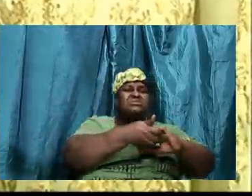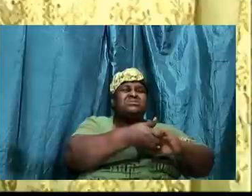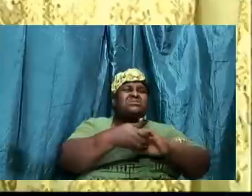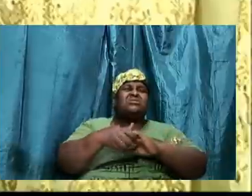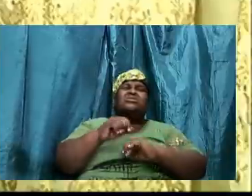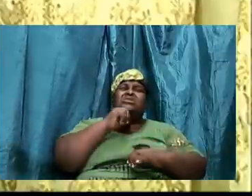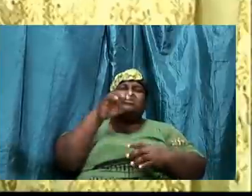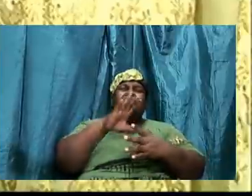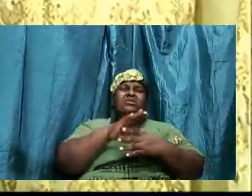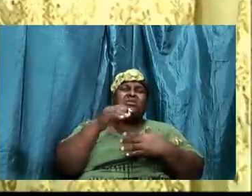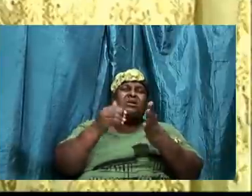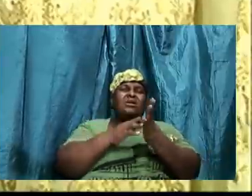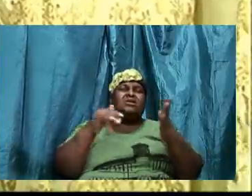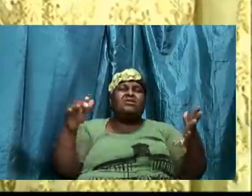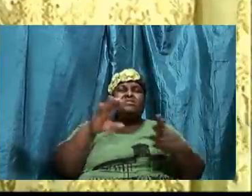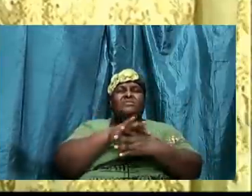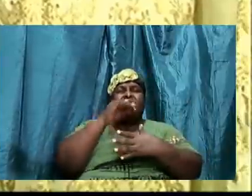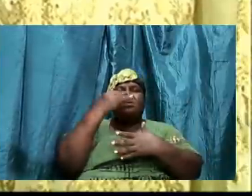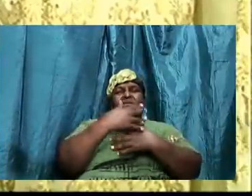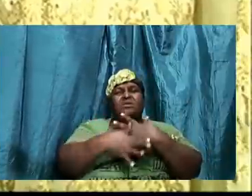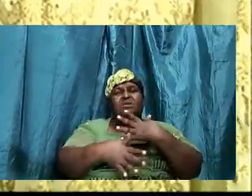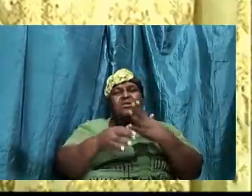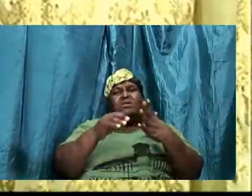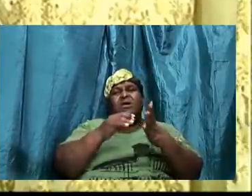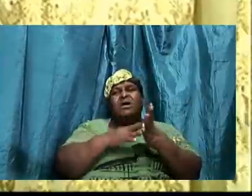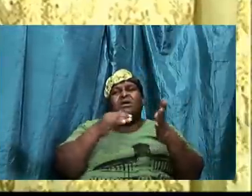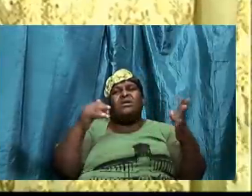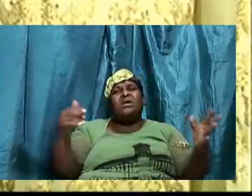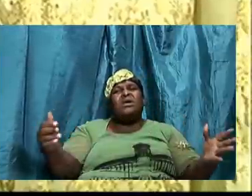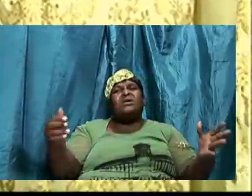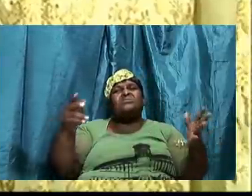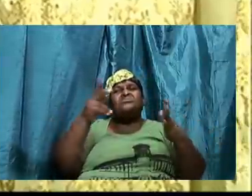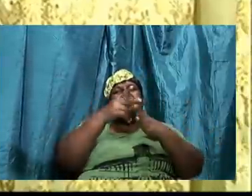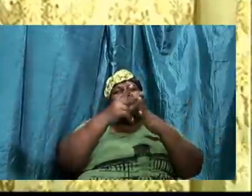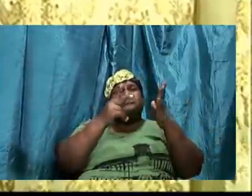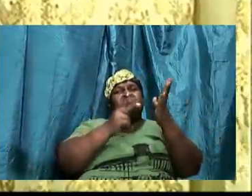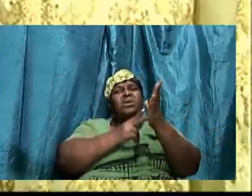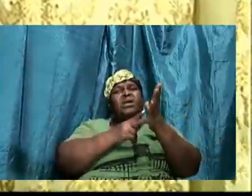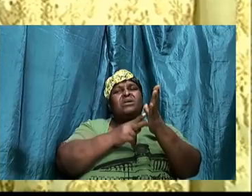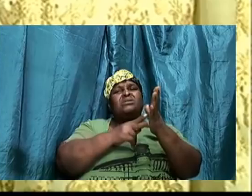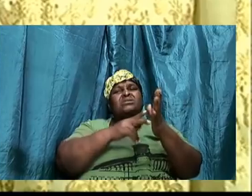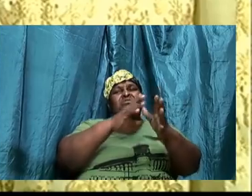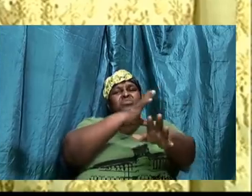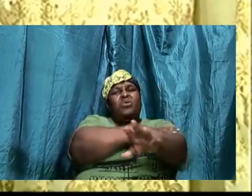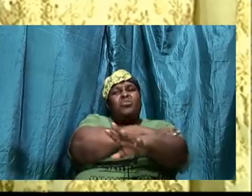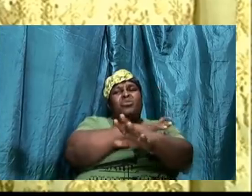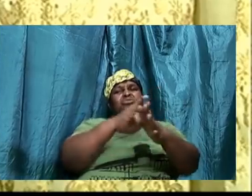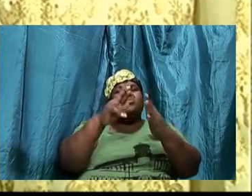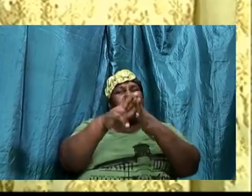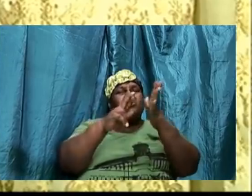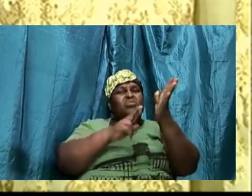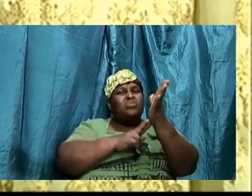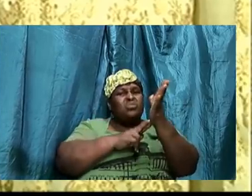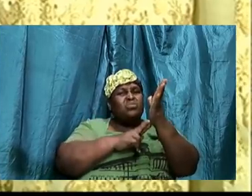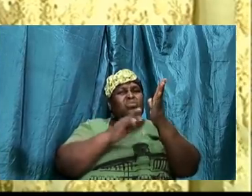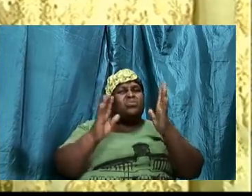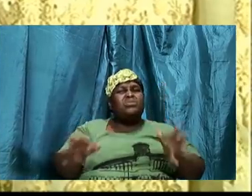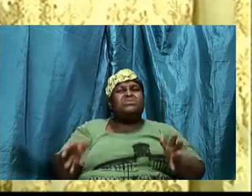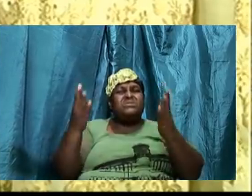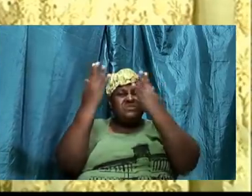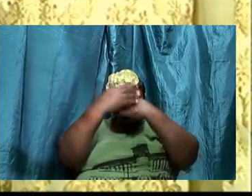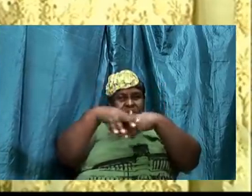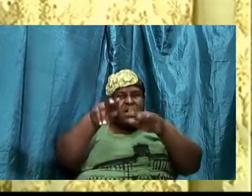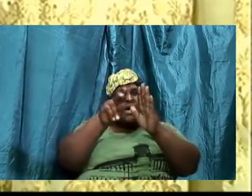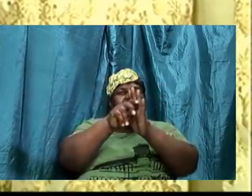but against principalities and against powers and against the rulers. But somehow we really don't get the